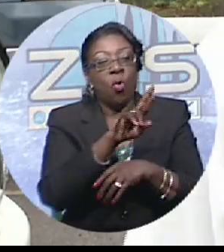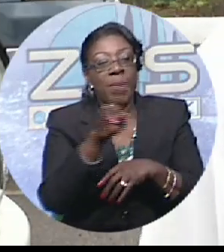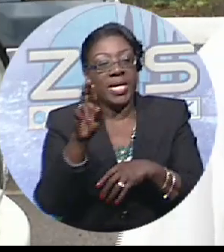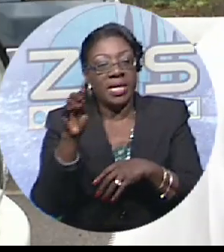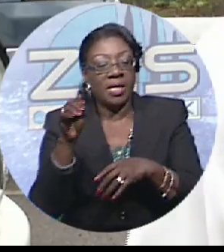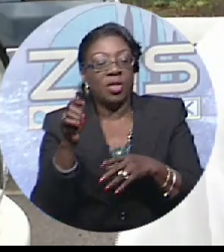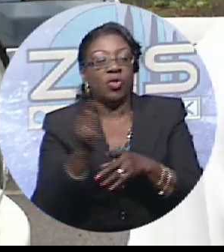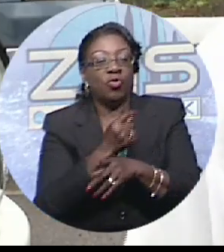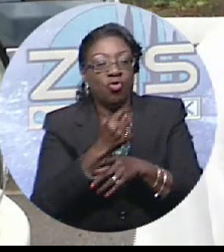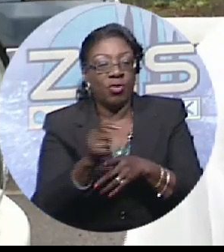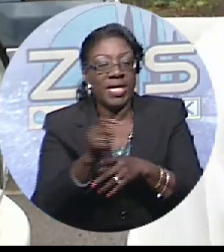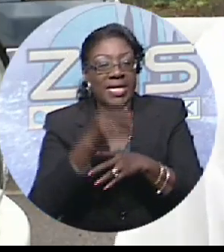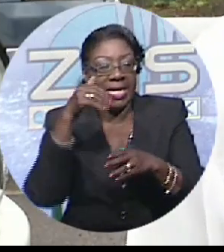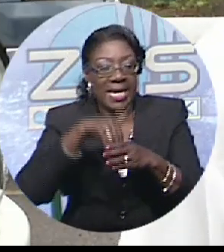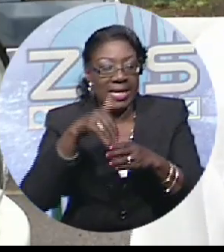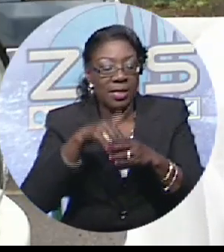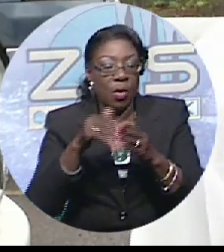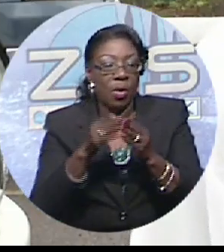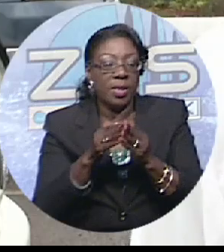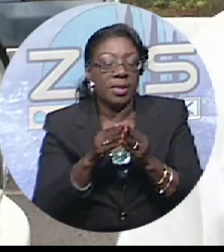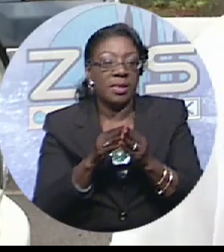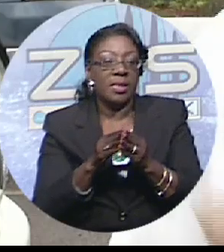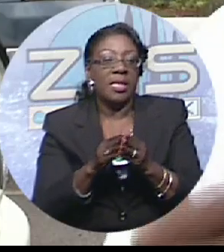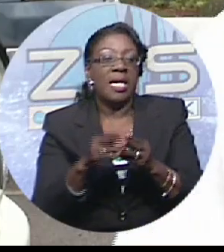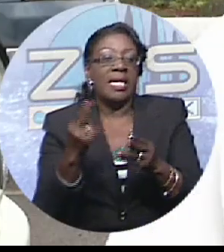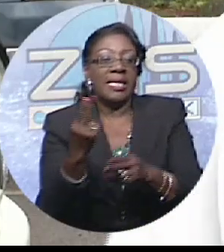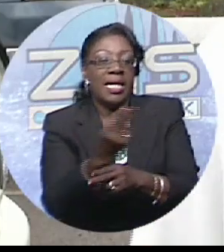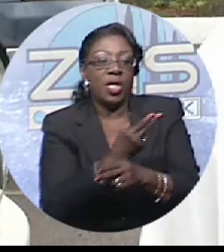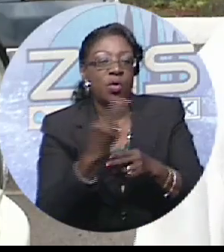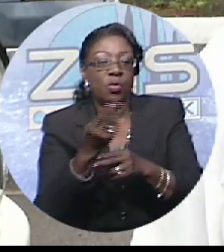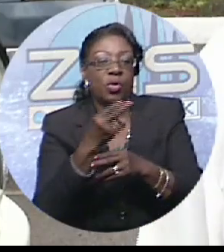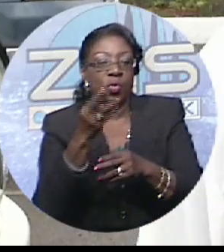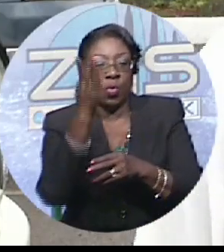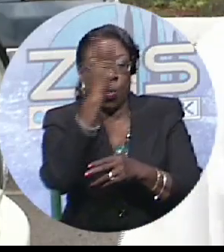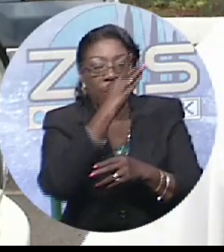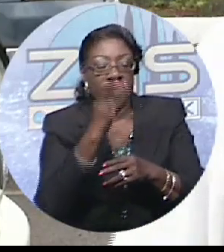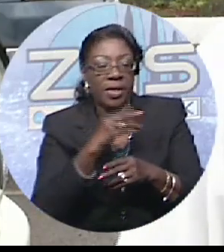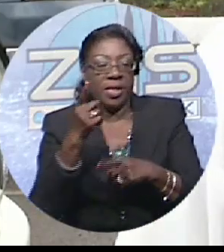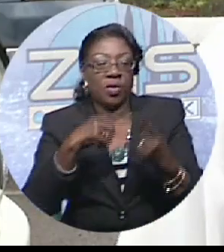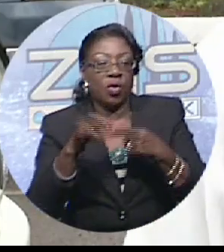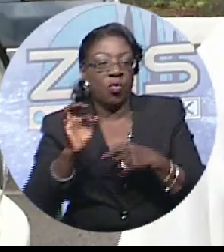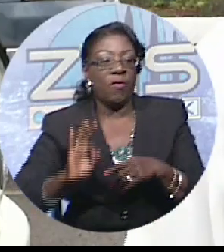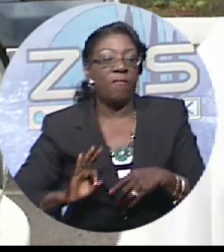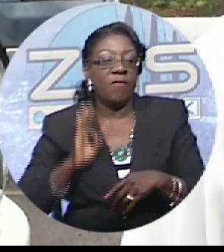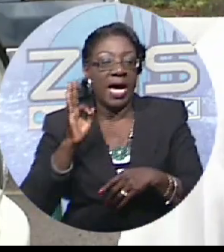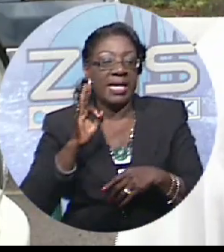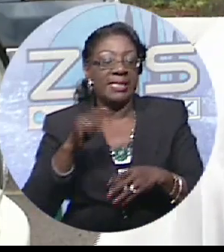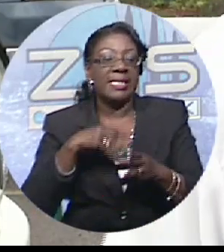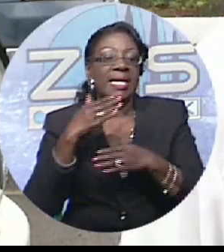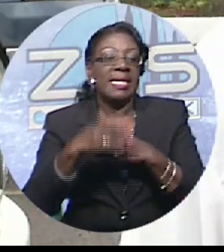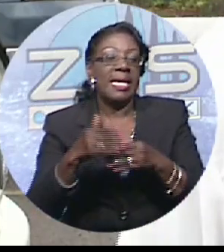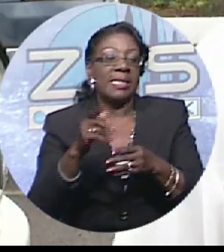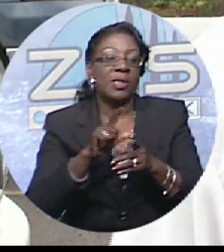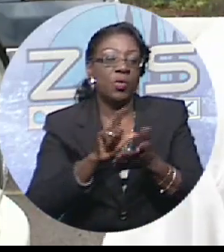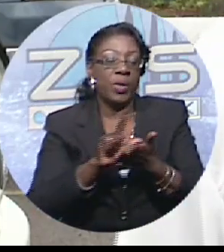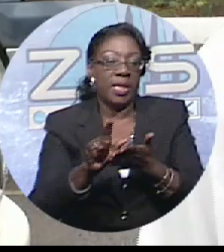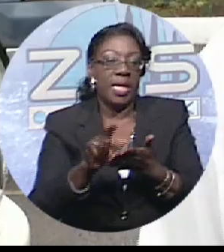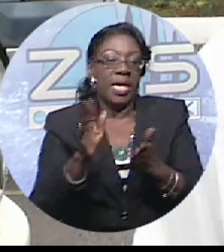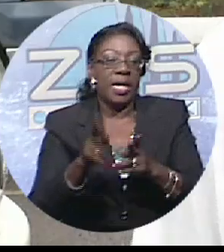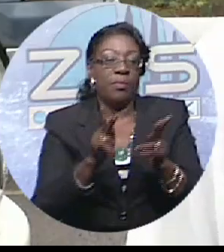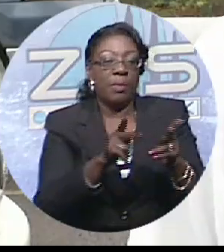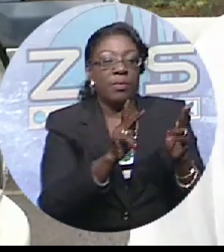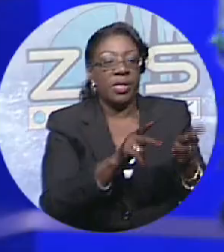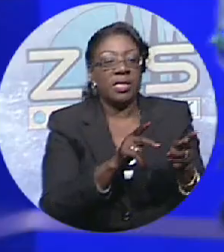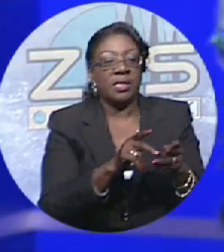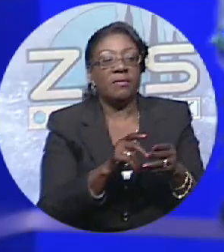indoors, get acclimatized to the weather, and then they're going to go to France next week and do some more training indoors in preparation for La